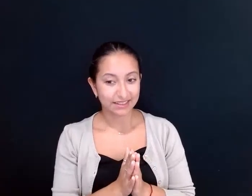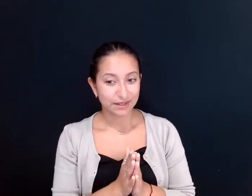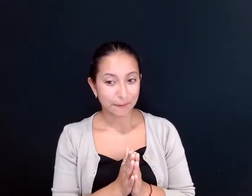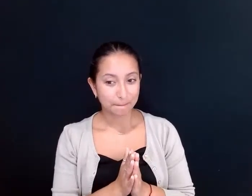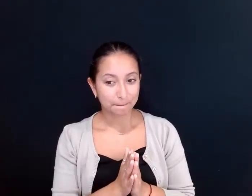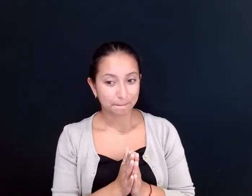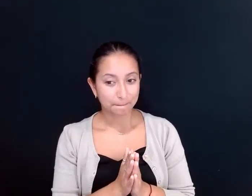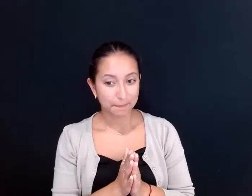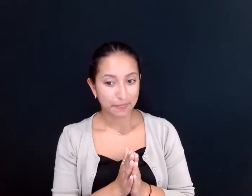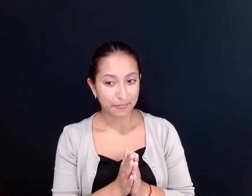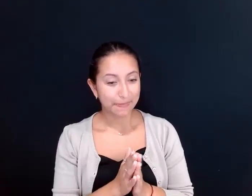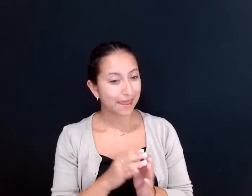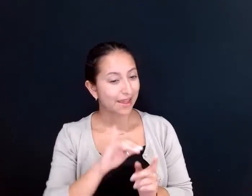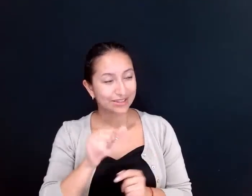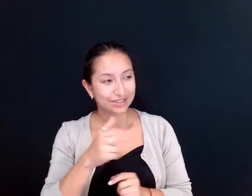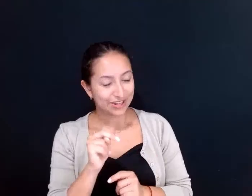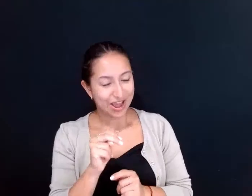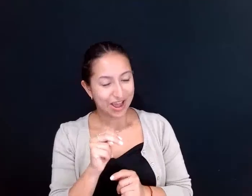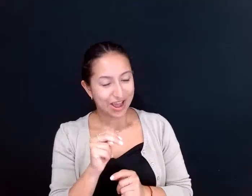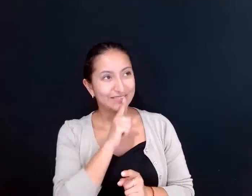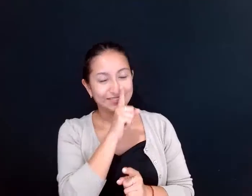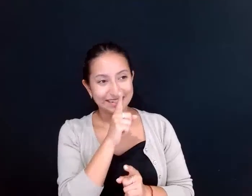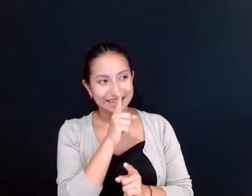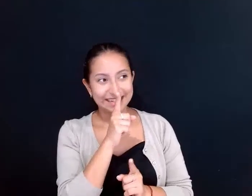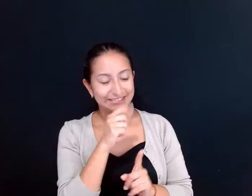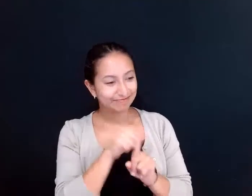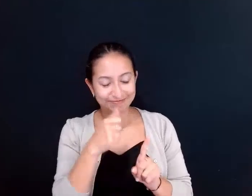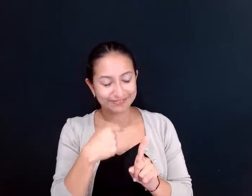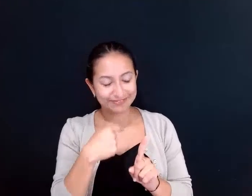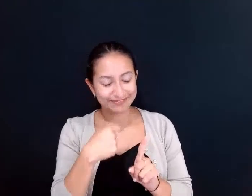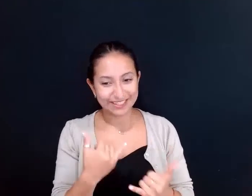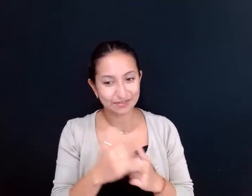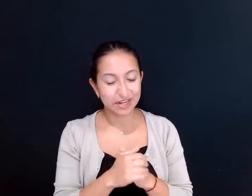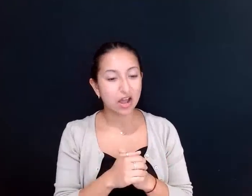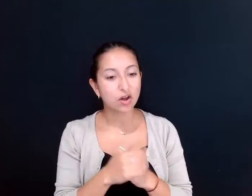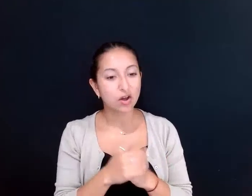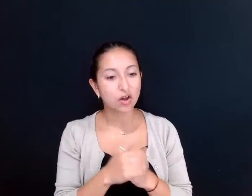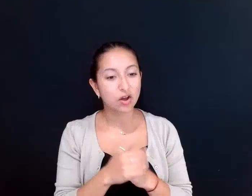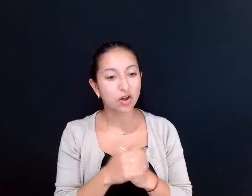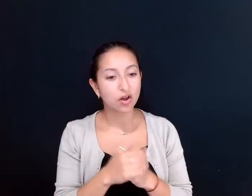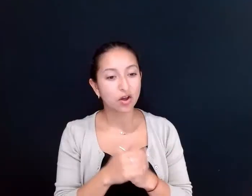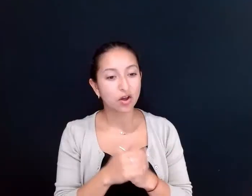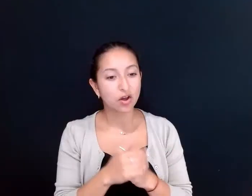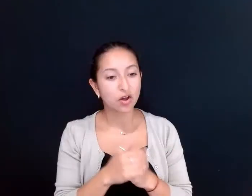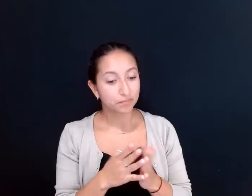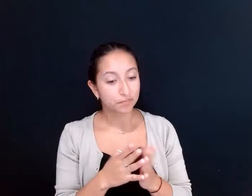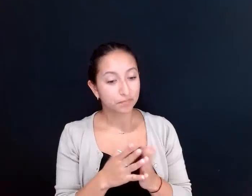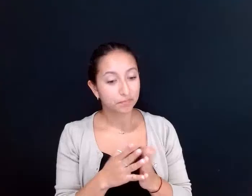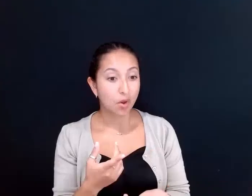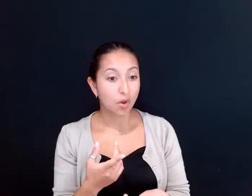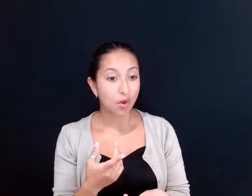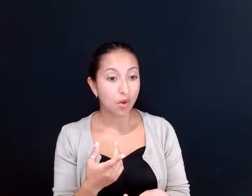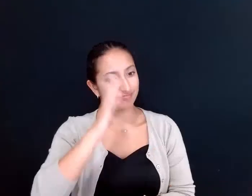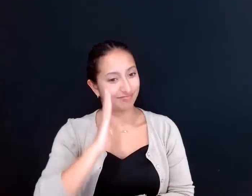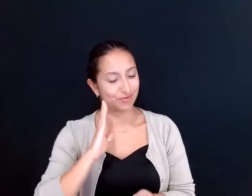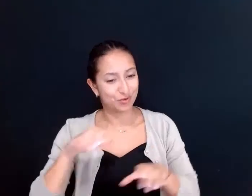oh John, you got me there. Okay. No, Okay. because I know. So when I used to take claims, it was